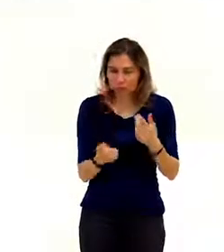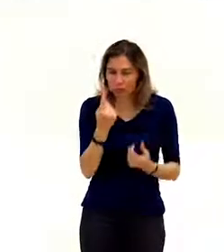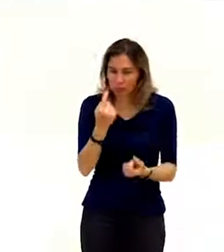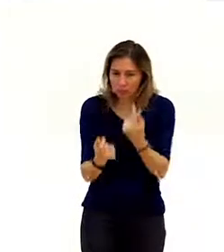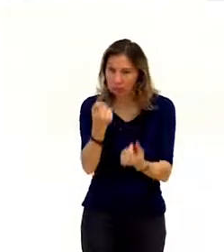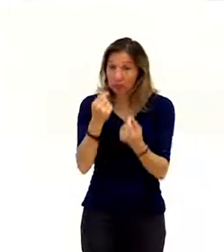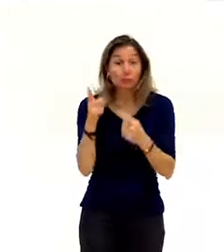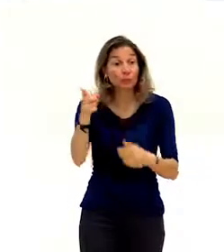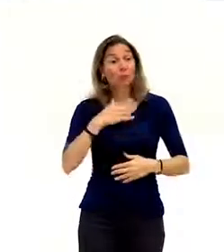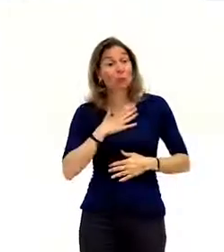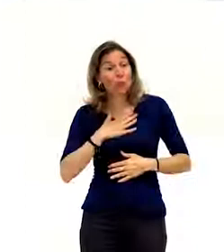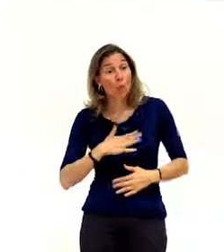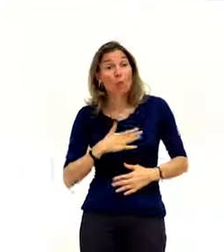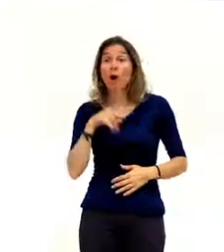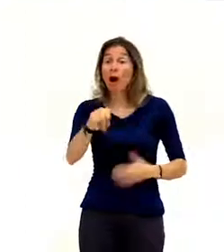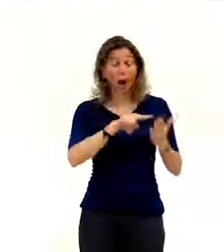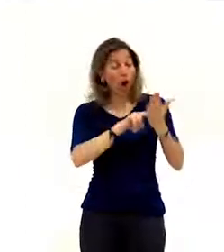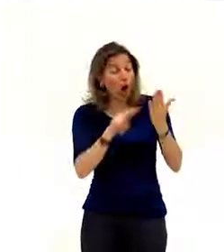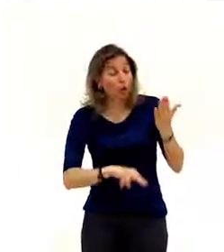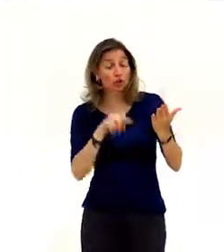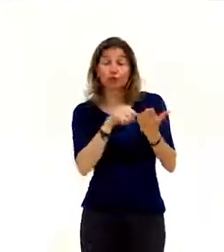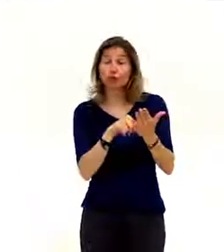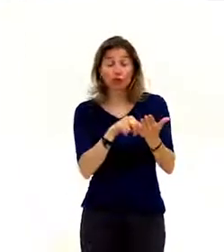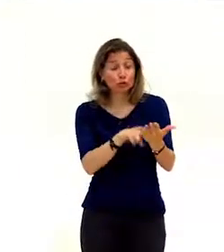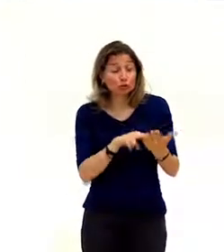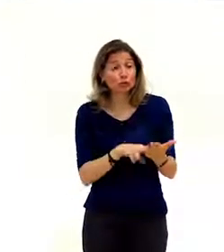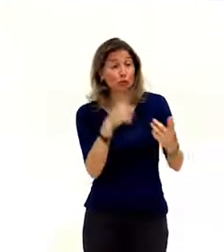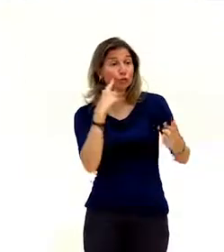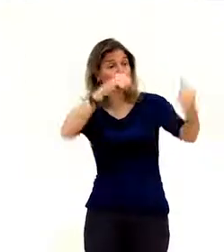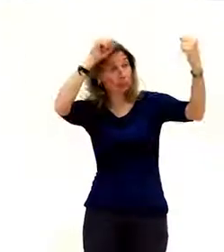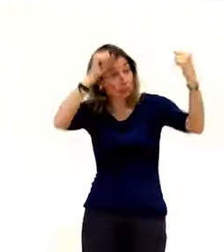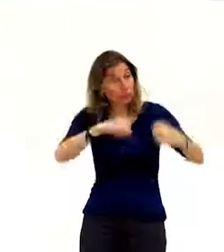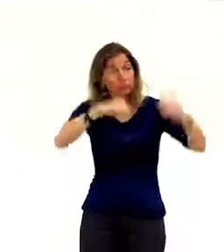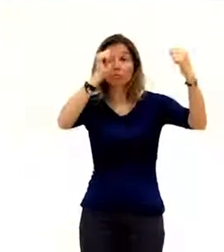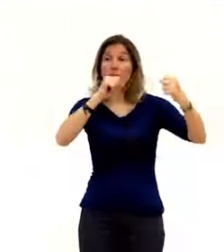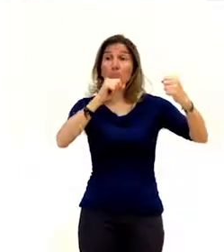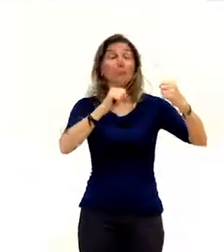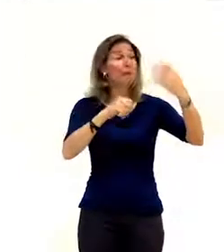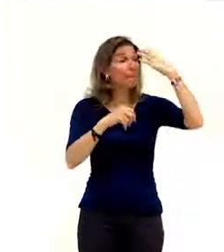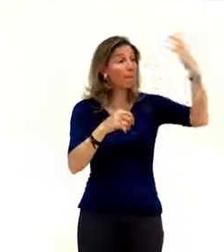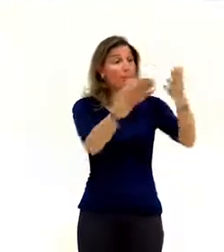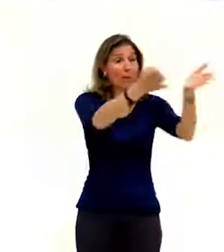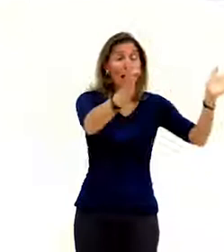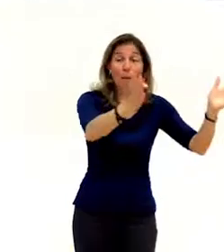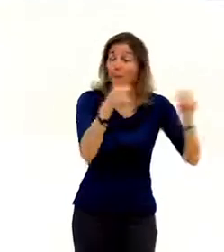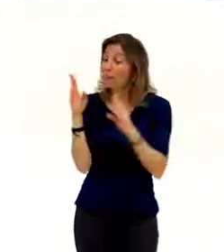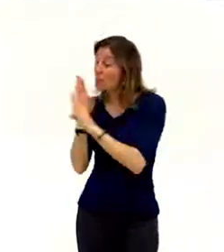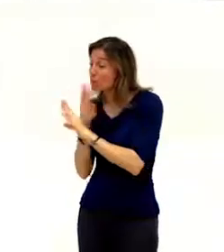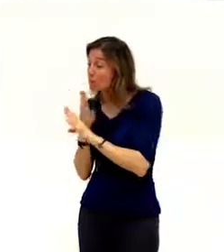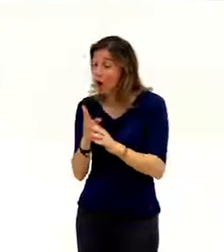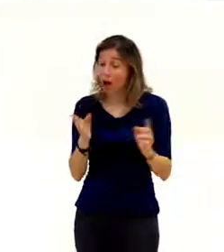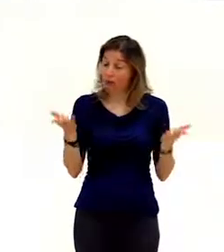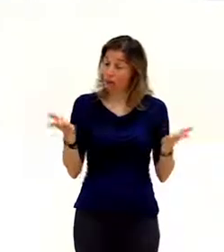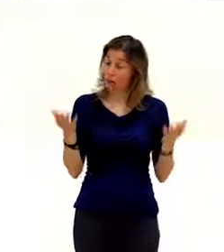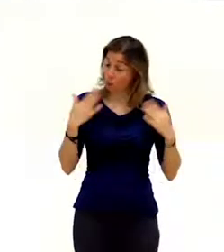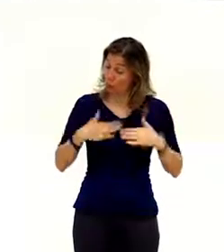any type of contract, in any type of arrangement between the public and the private sector to